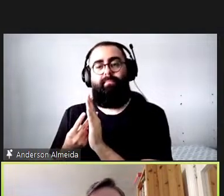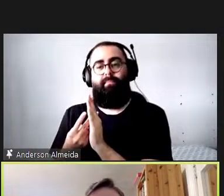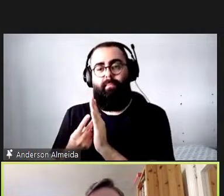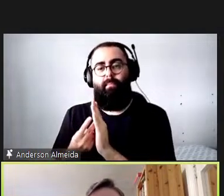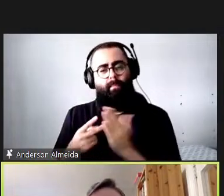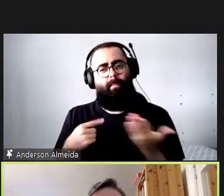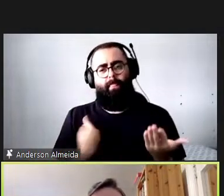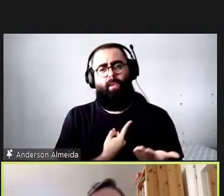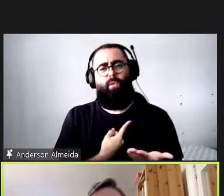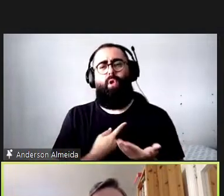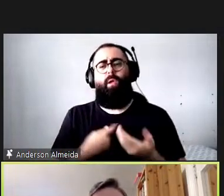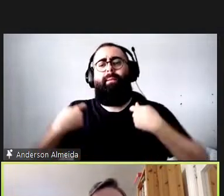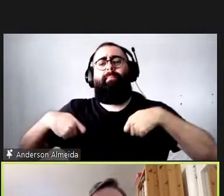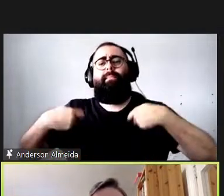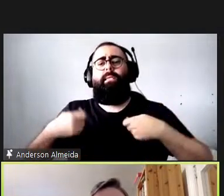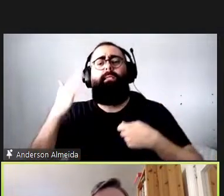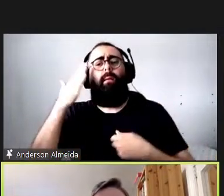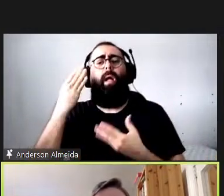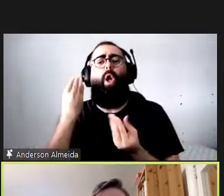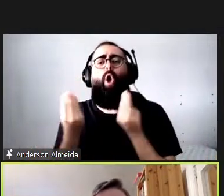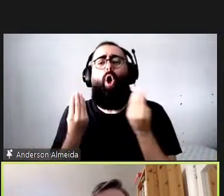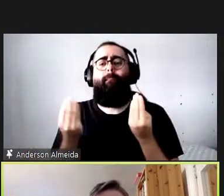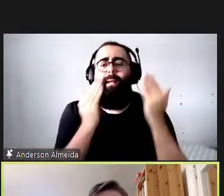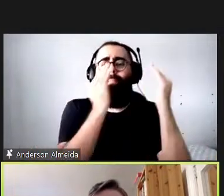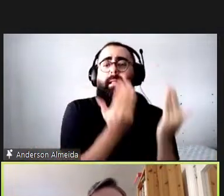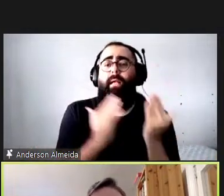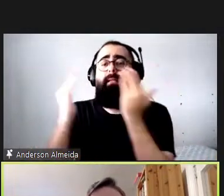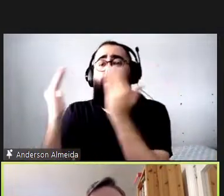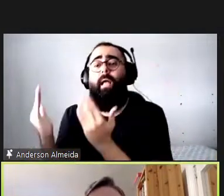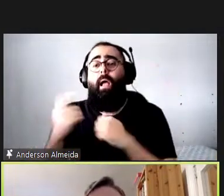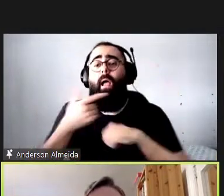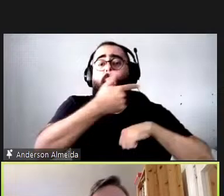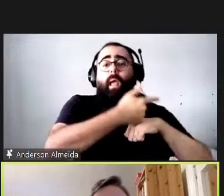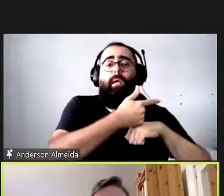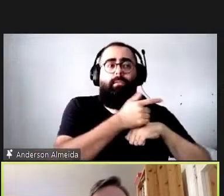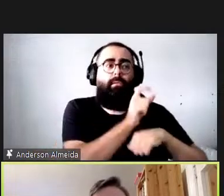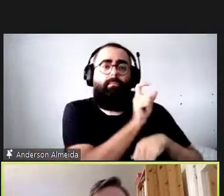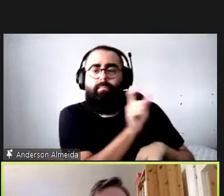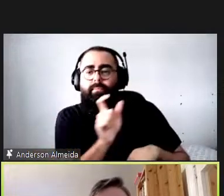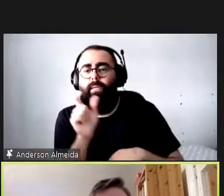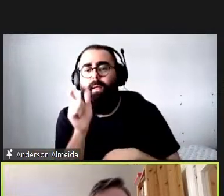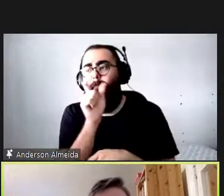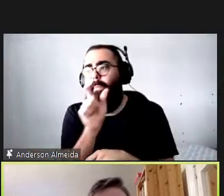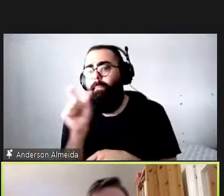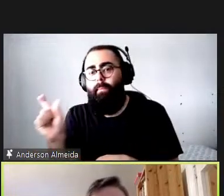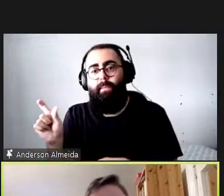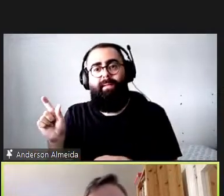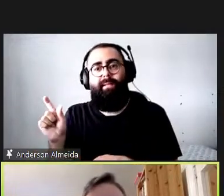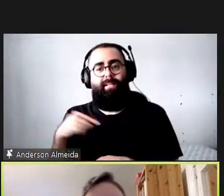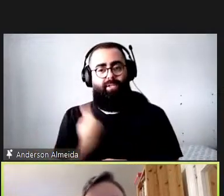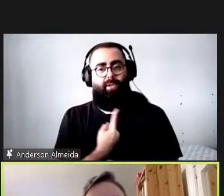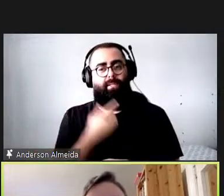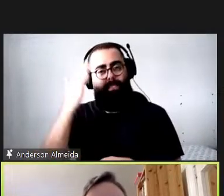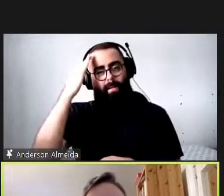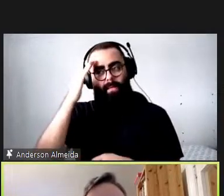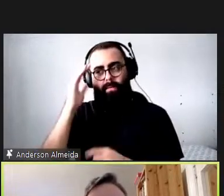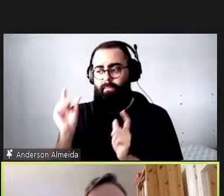individual lexical items and putting them together to form utterances, that sort of thing.